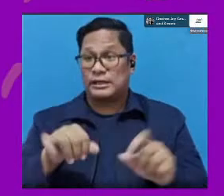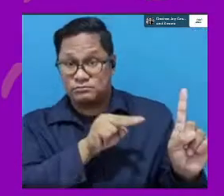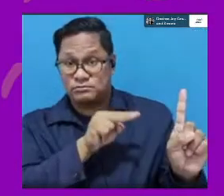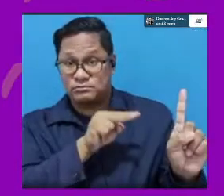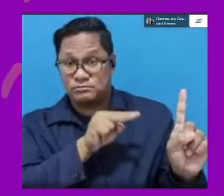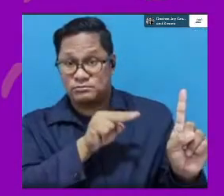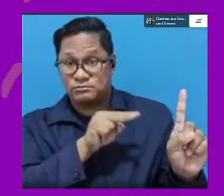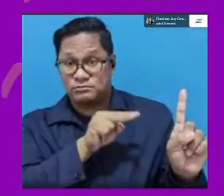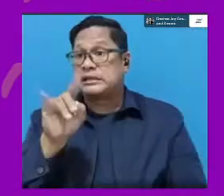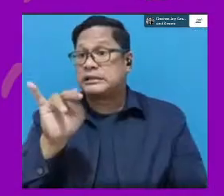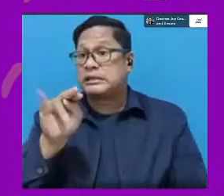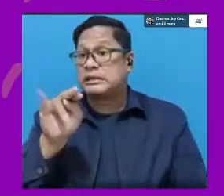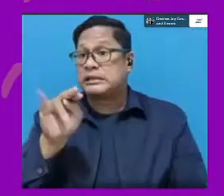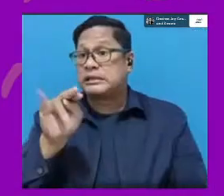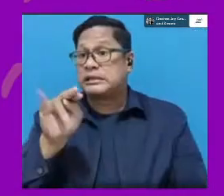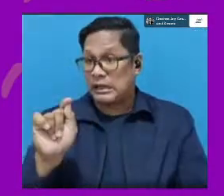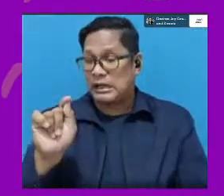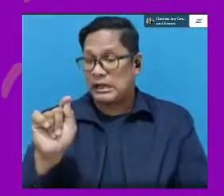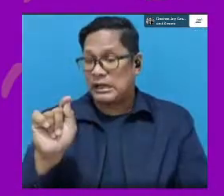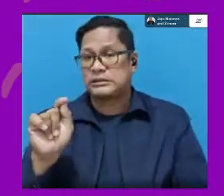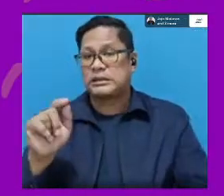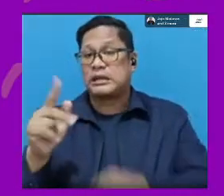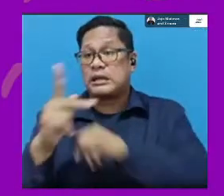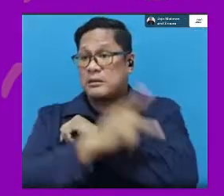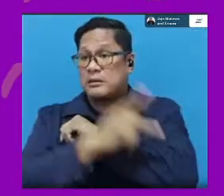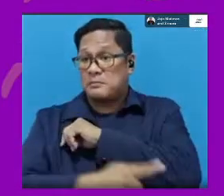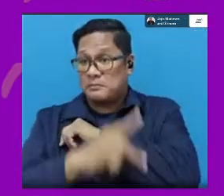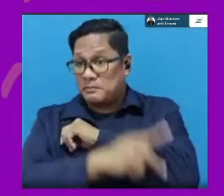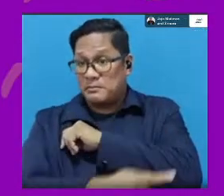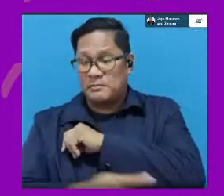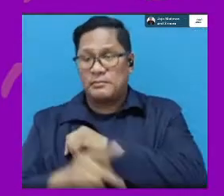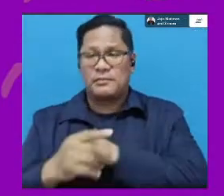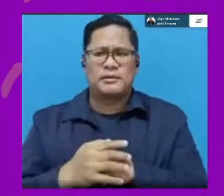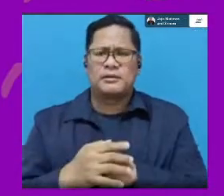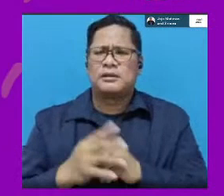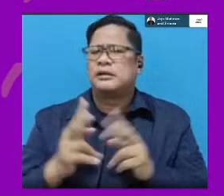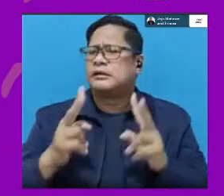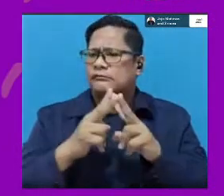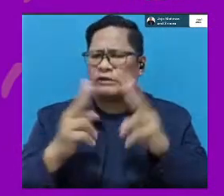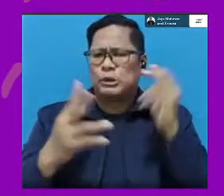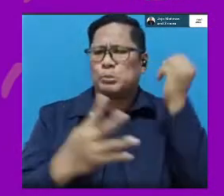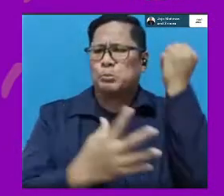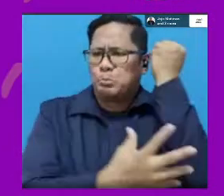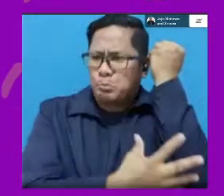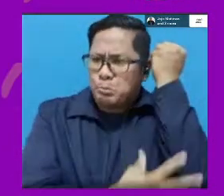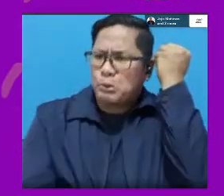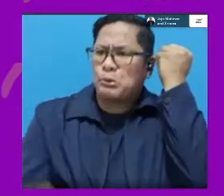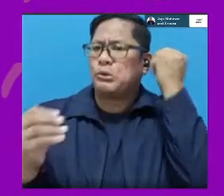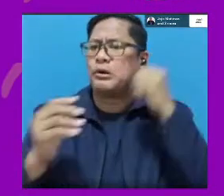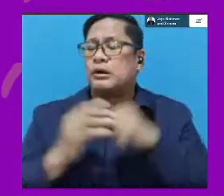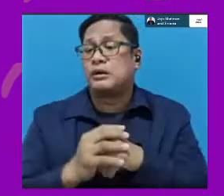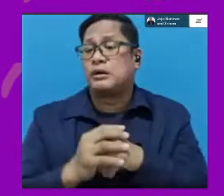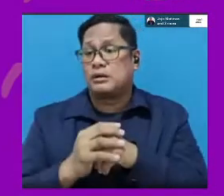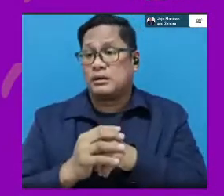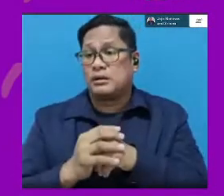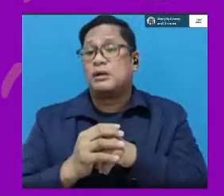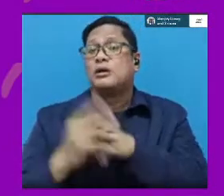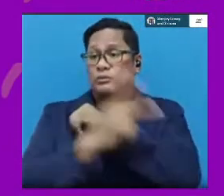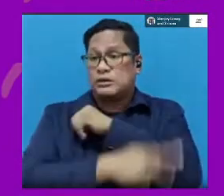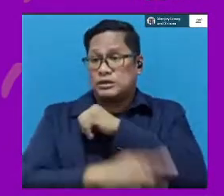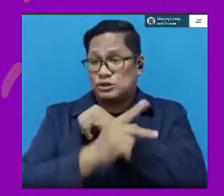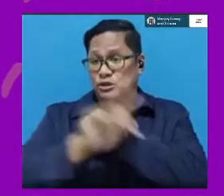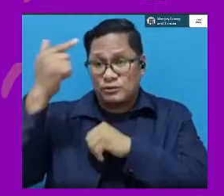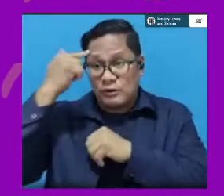Dinagat is a province that is very poor. The provincial government is a 4th-class